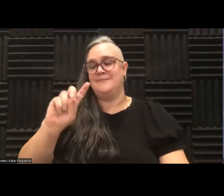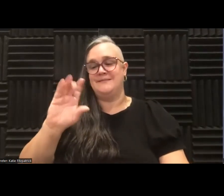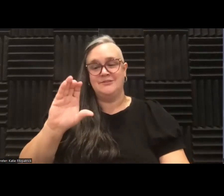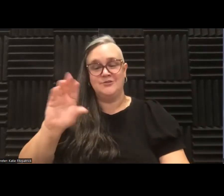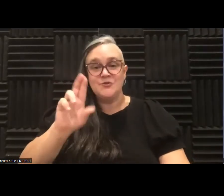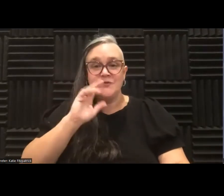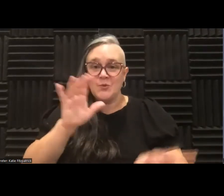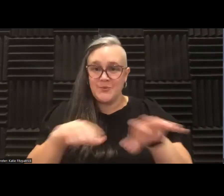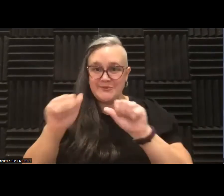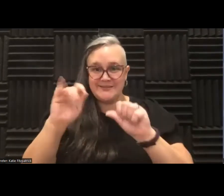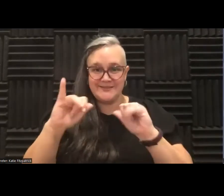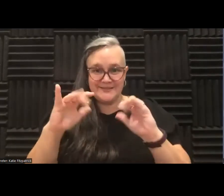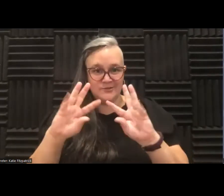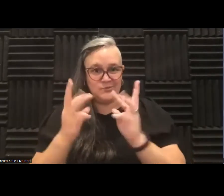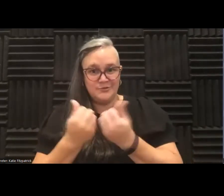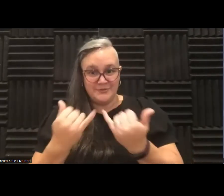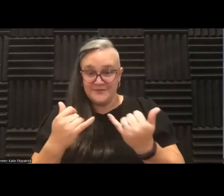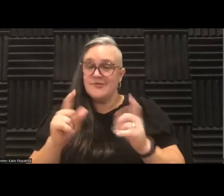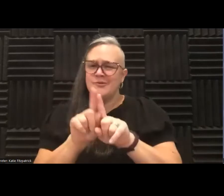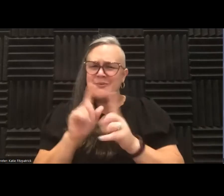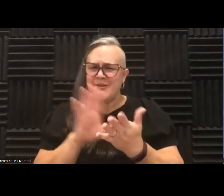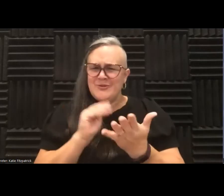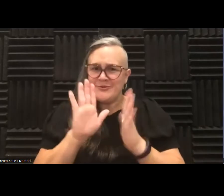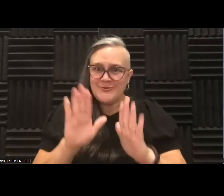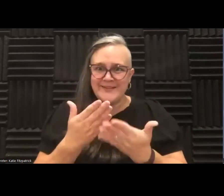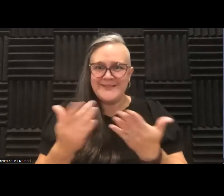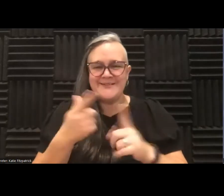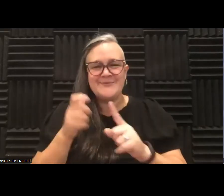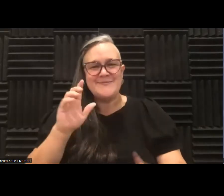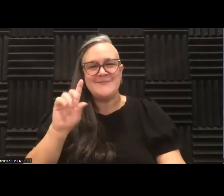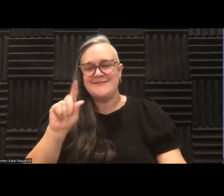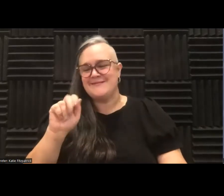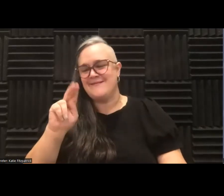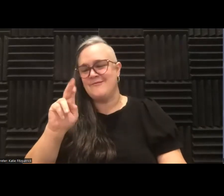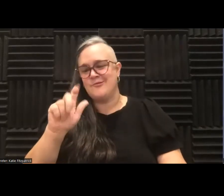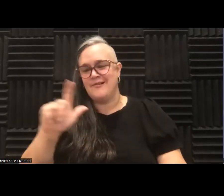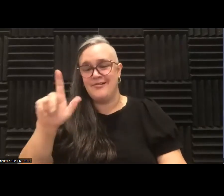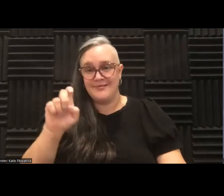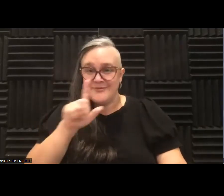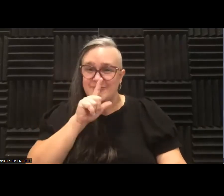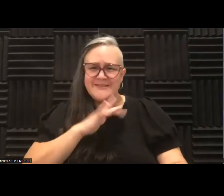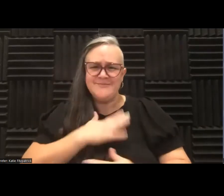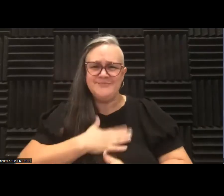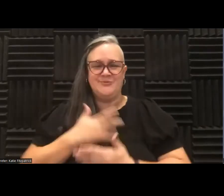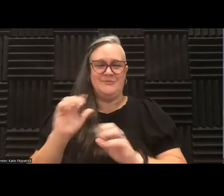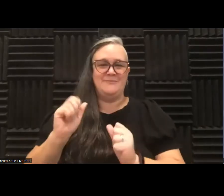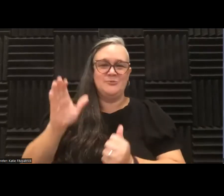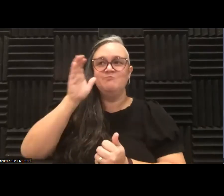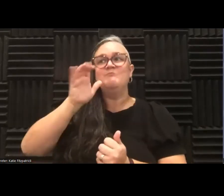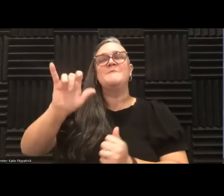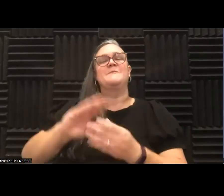today. And also, I learned some great things from Danielle, so I appreciated being able to listen to her session as well.